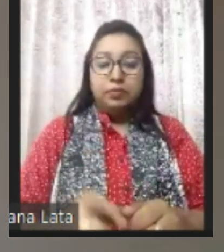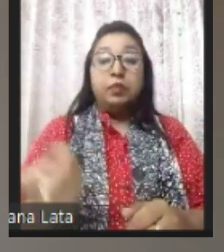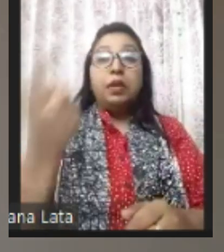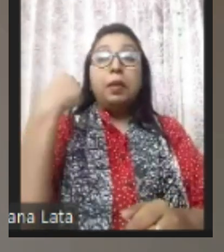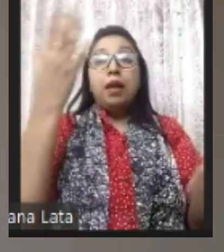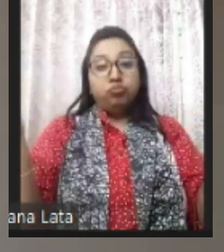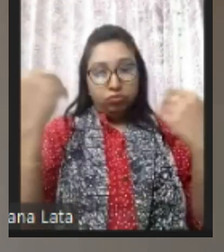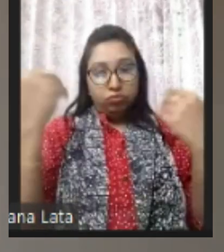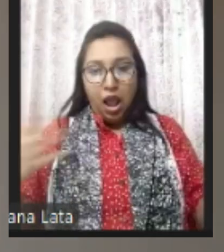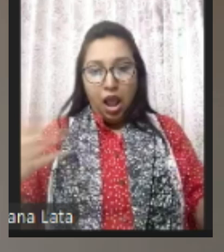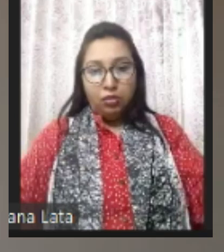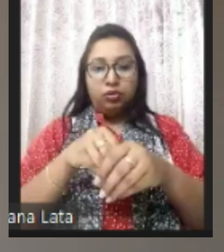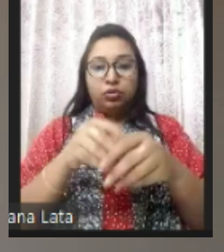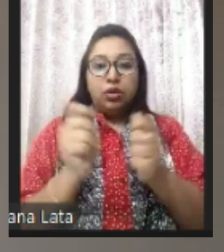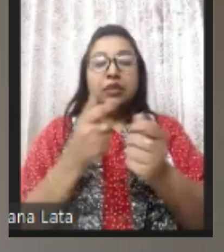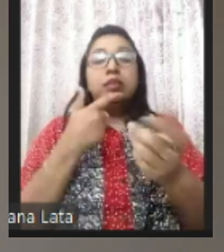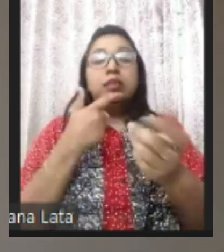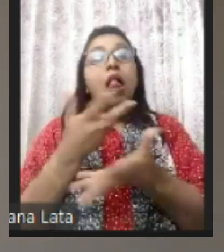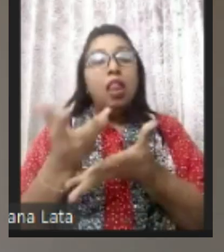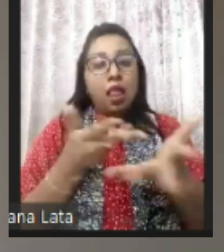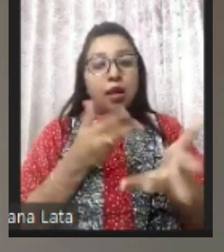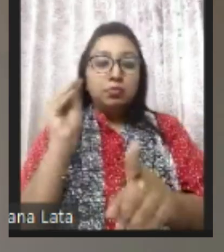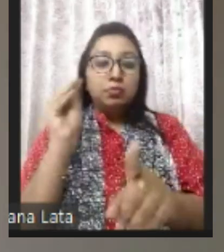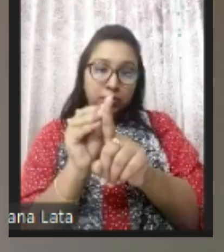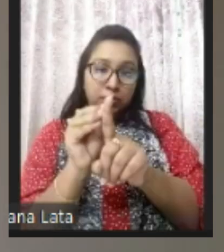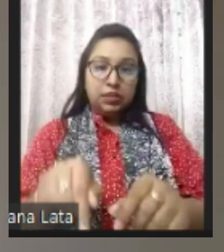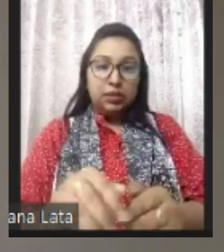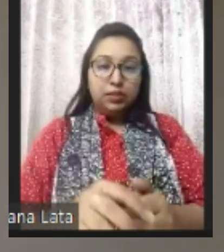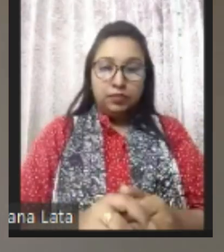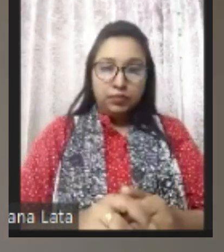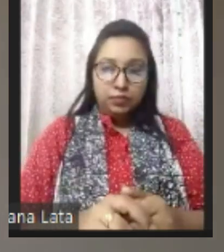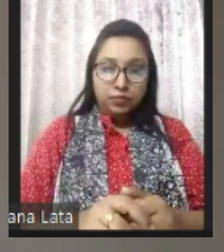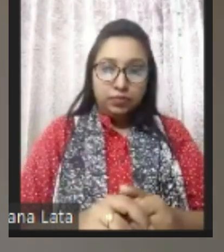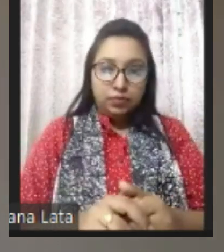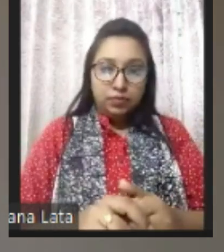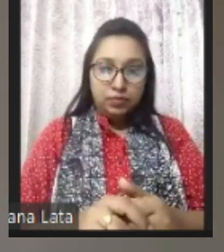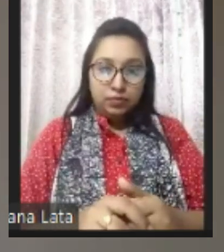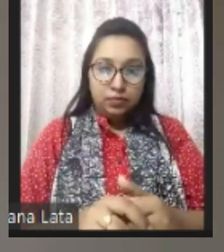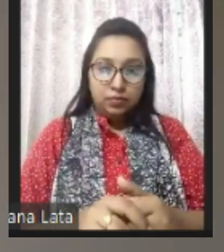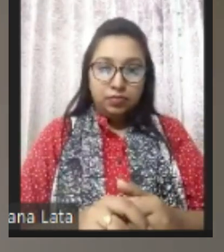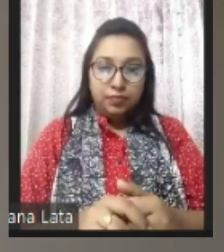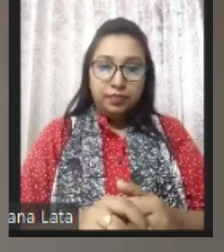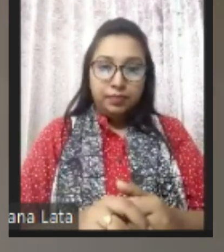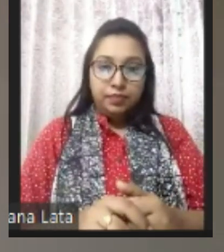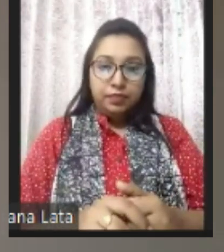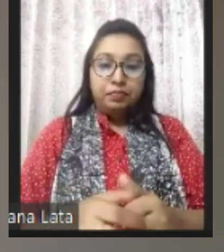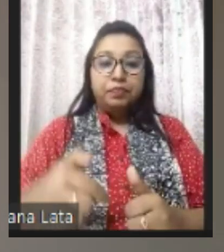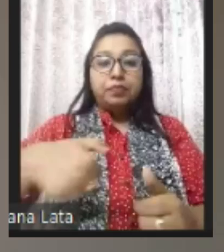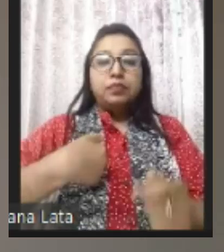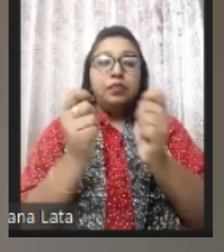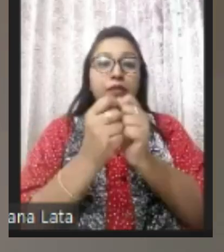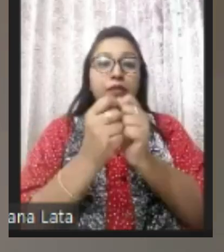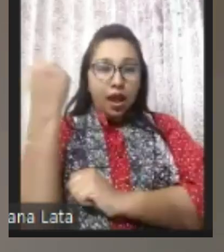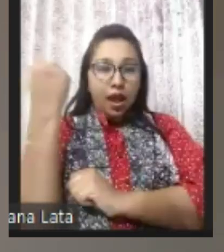various South Asian countries to have capacity building and more or less a train